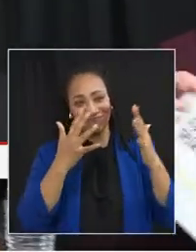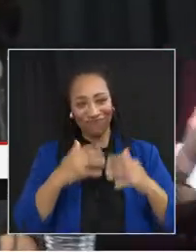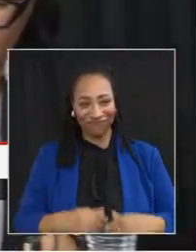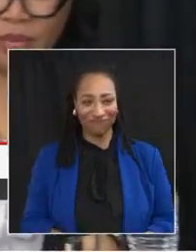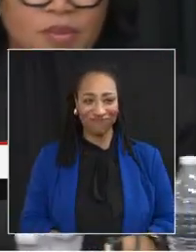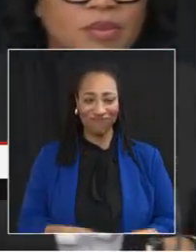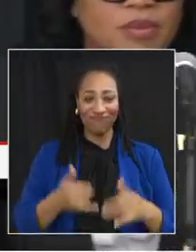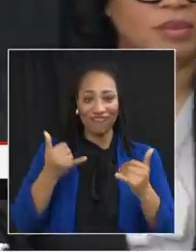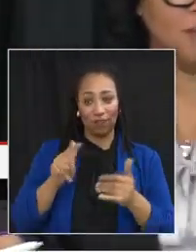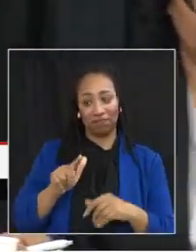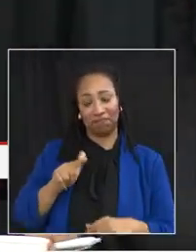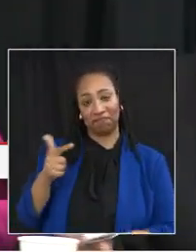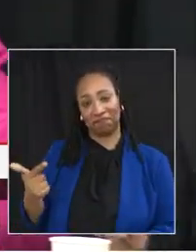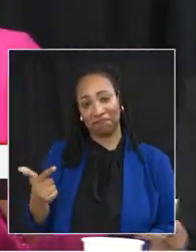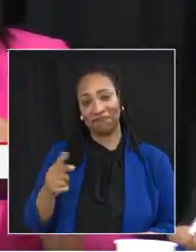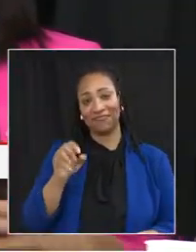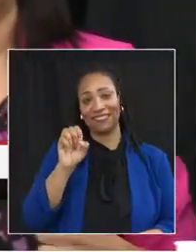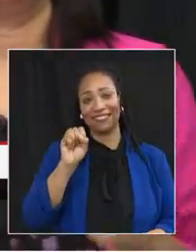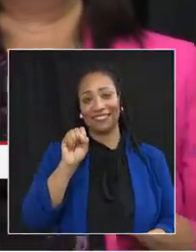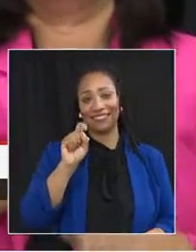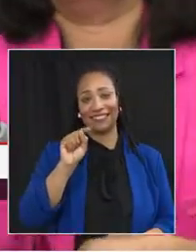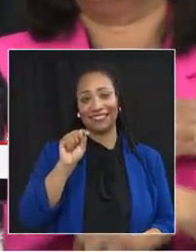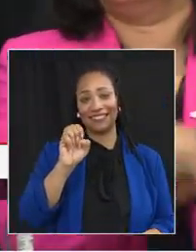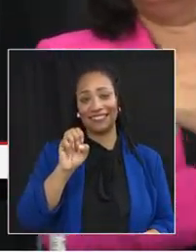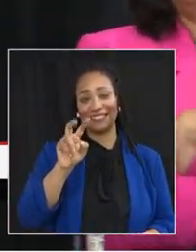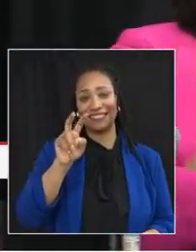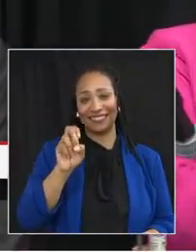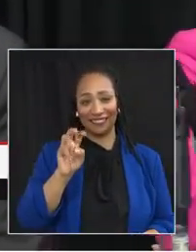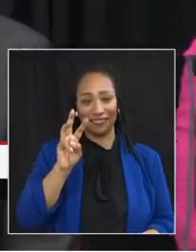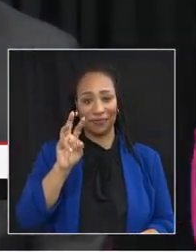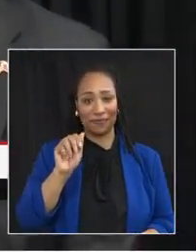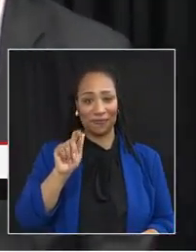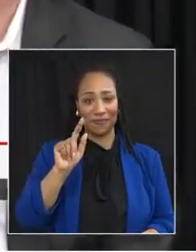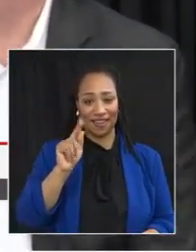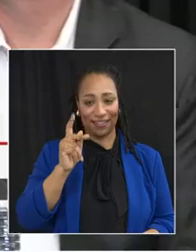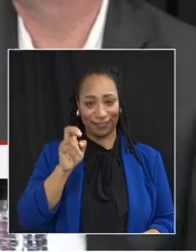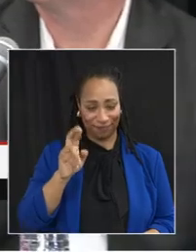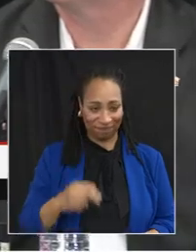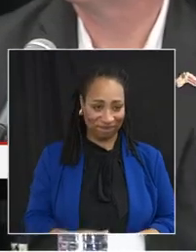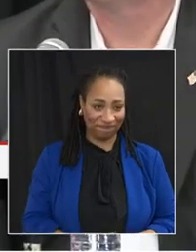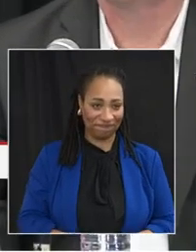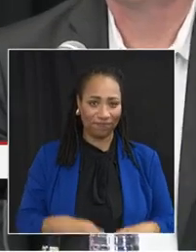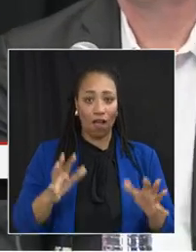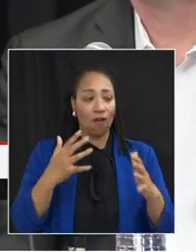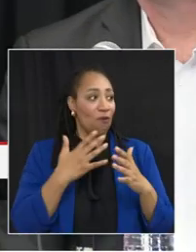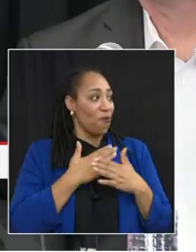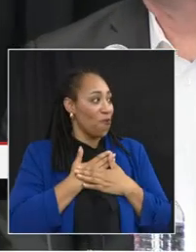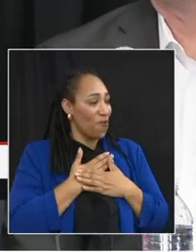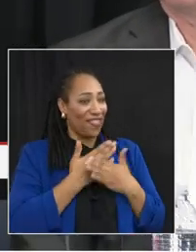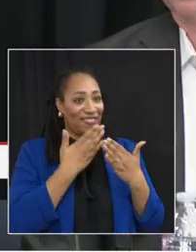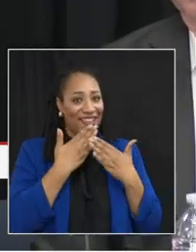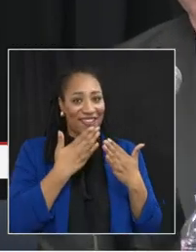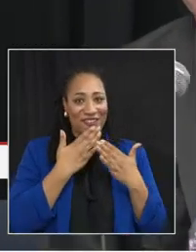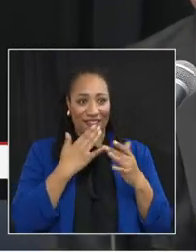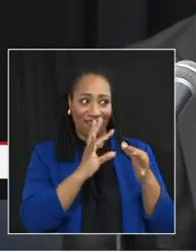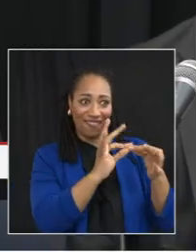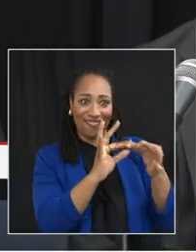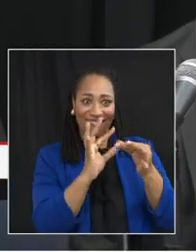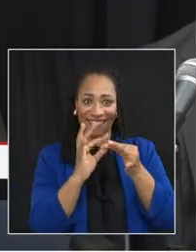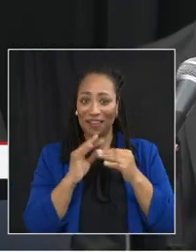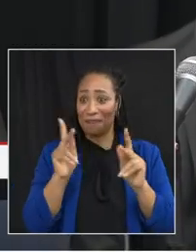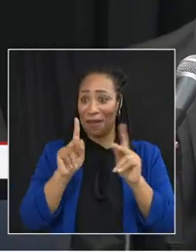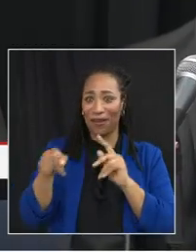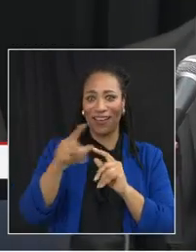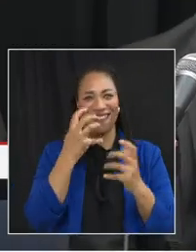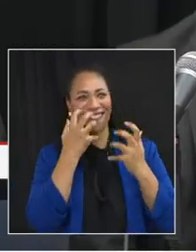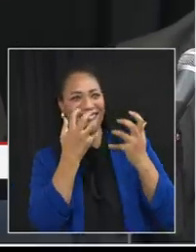thanks everybody for those presentations. They're really excited for the hundreds of people at the watch parties, and thousands are on the call right now.